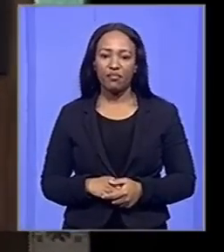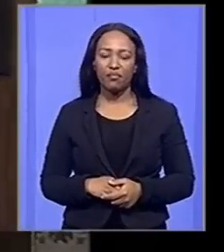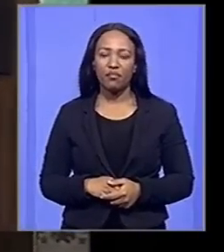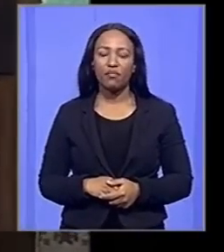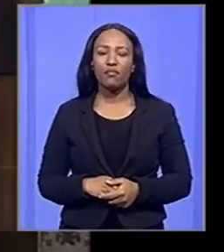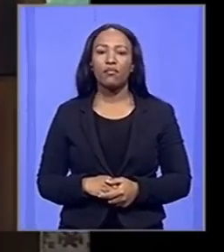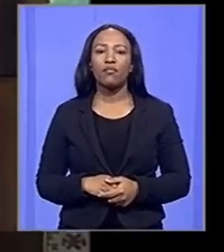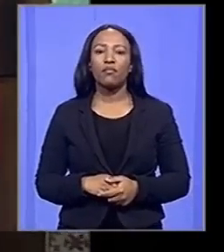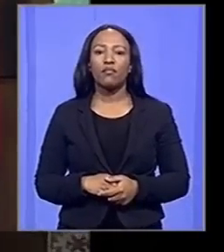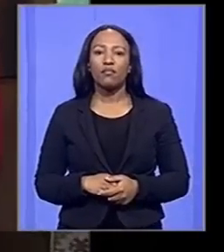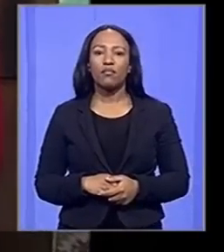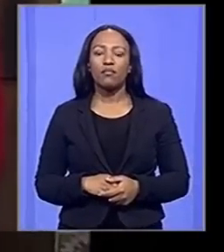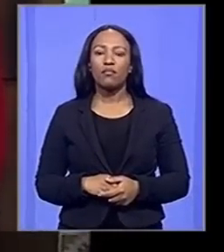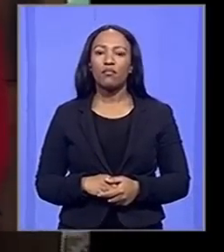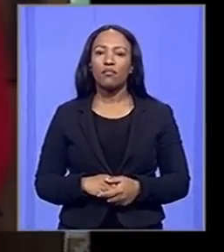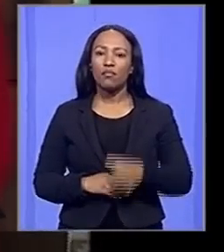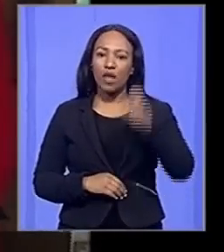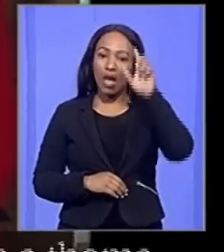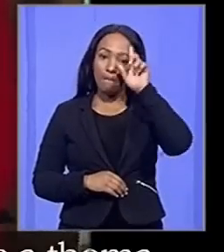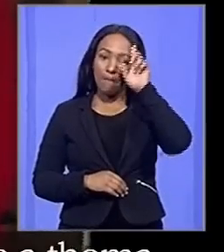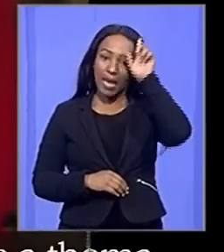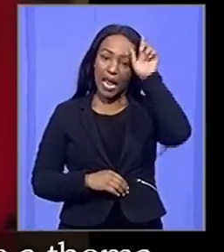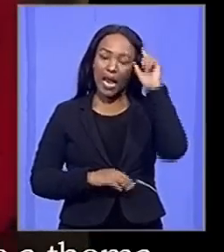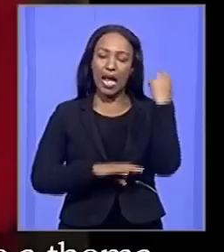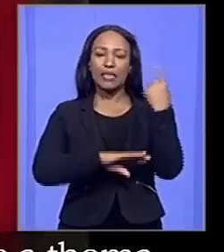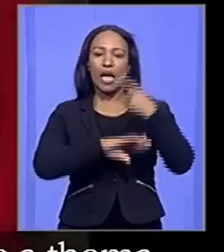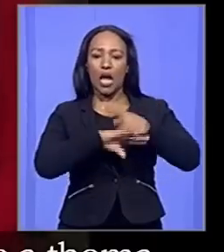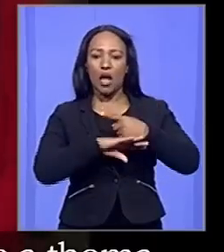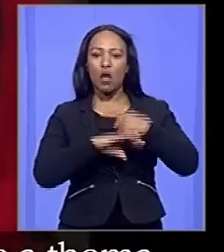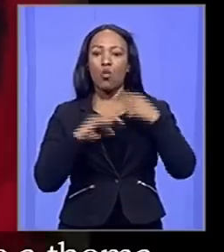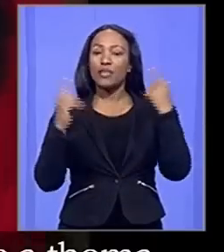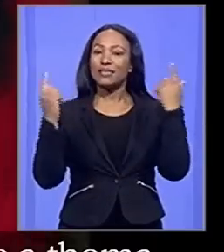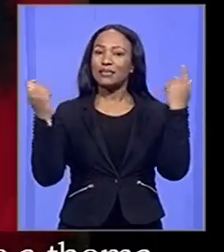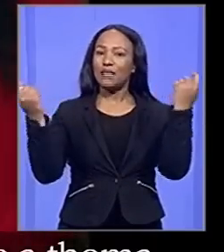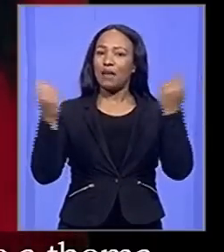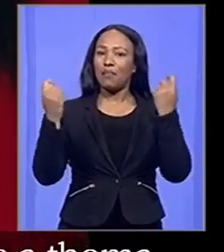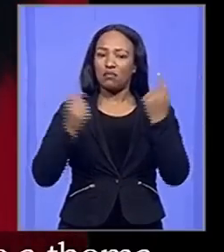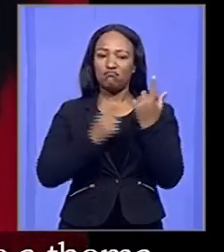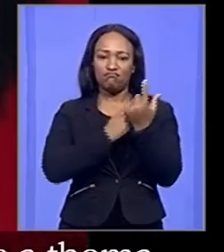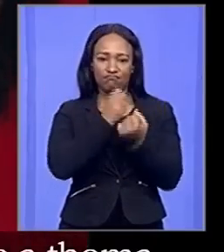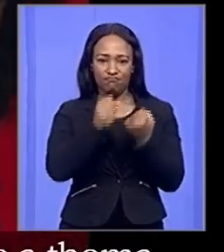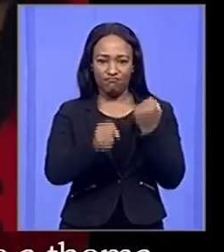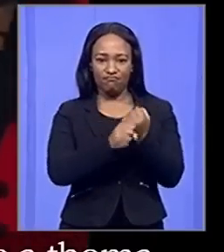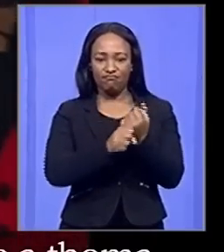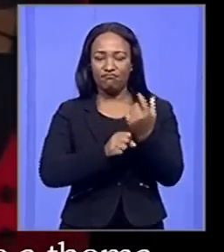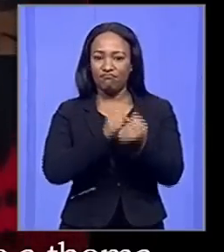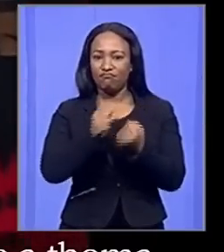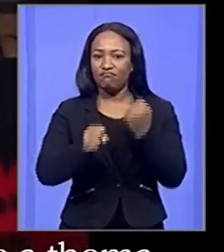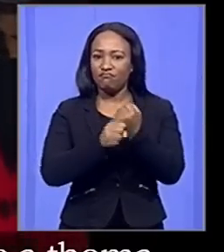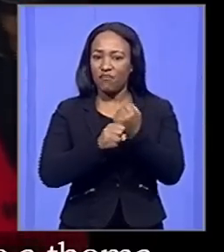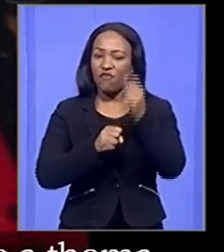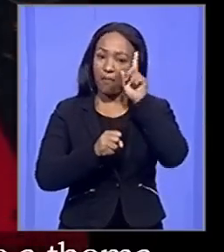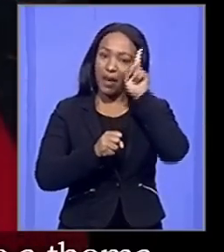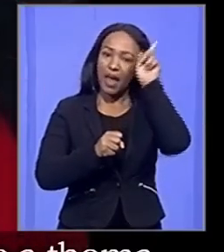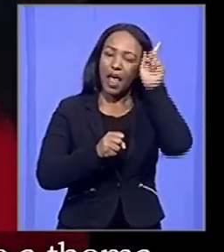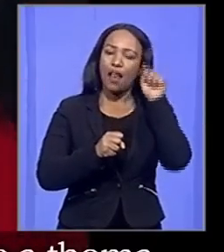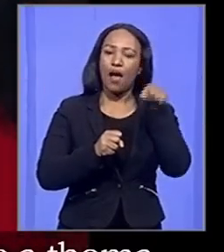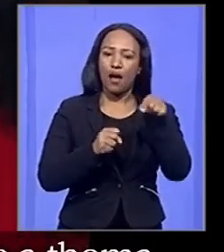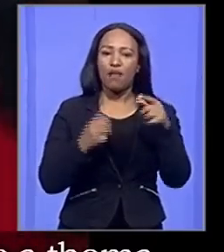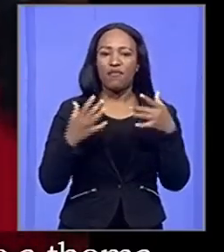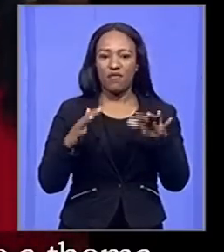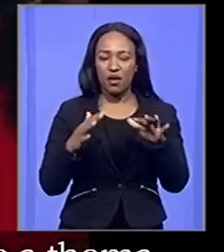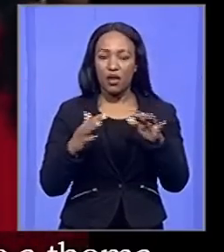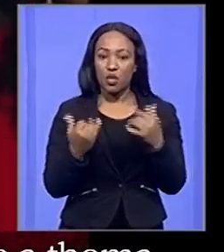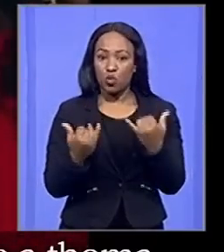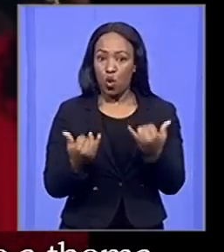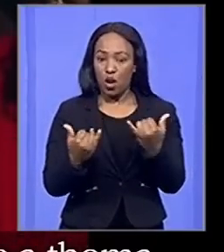Mandela Day e ketekiwa ngwaga le ngwaga go lemoga seabe sa mololakgololosego Nelson Mandela. Letsatsi leno